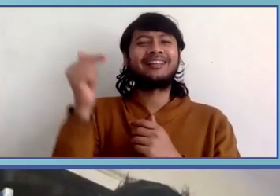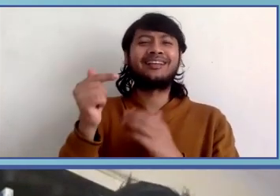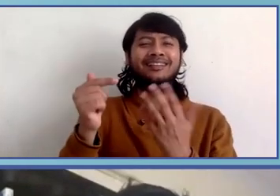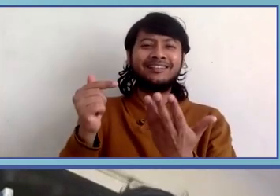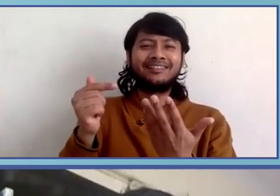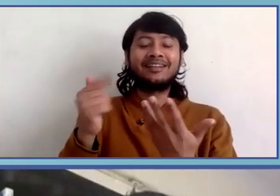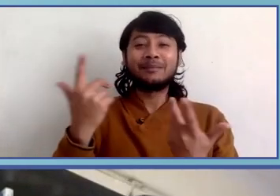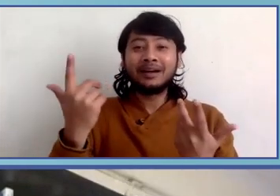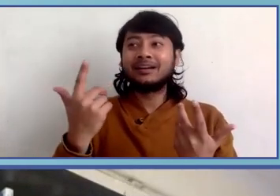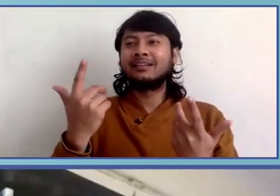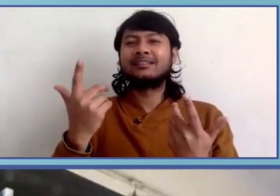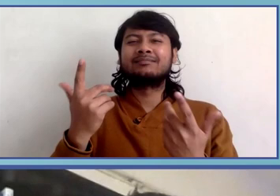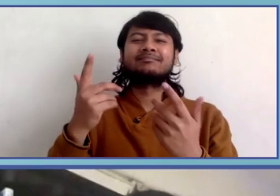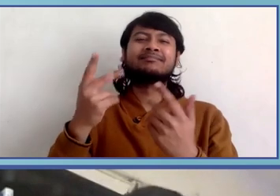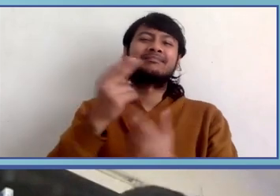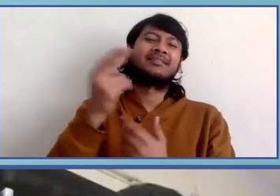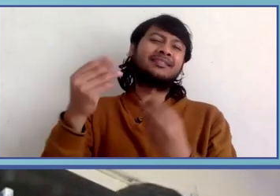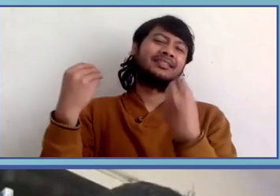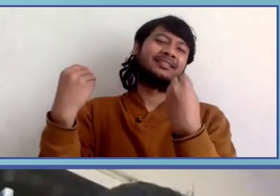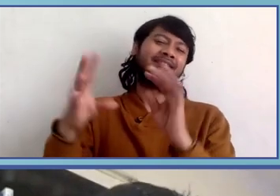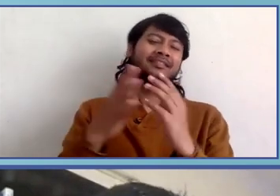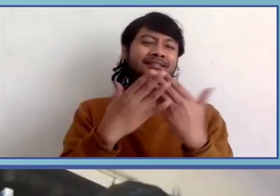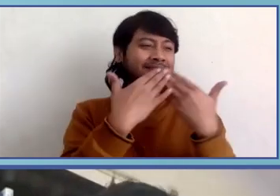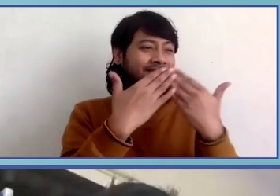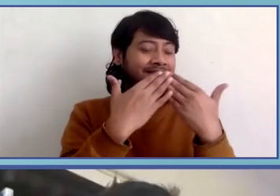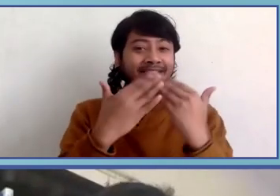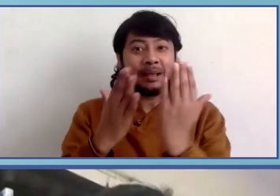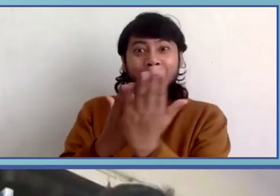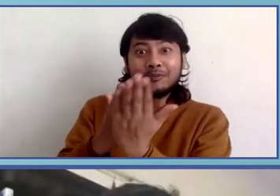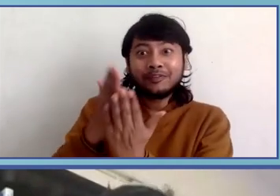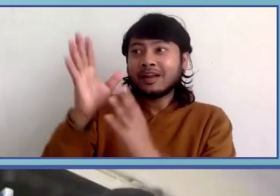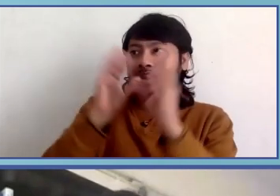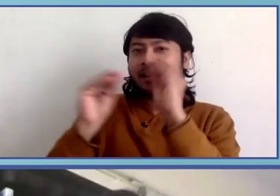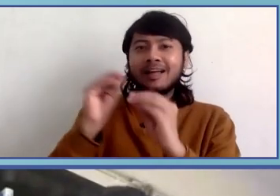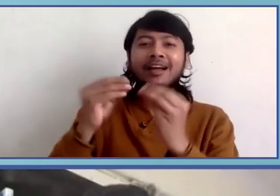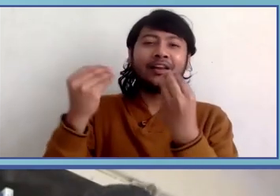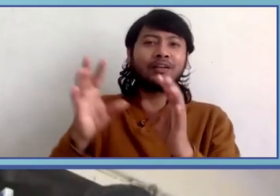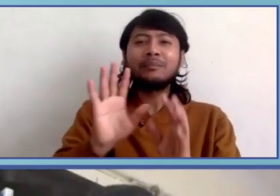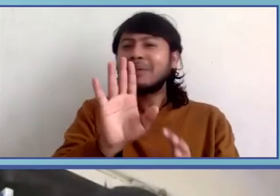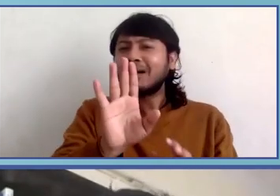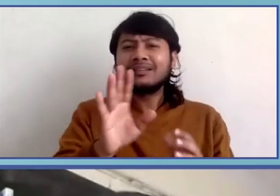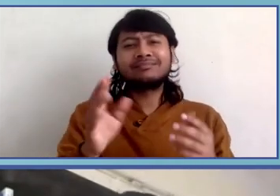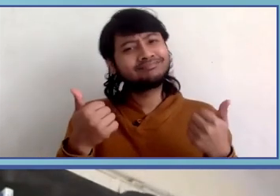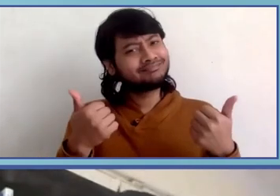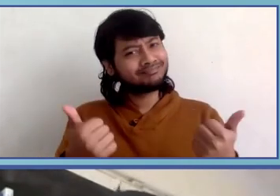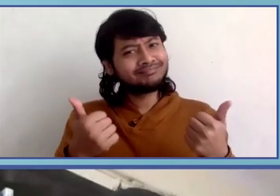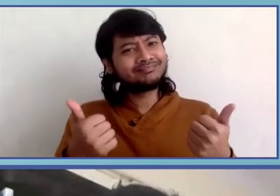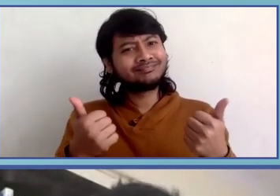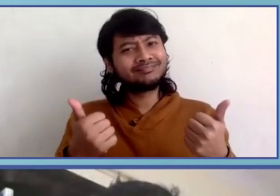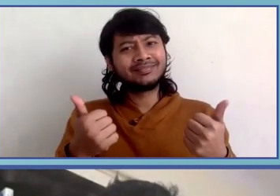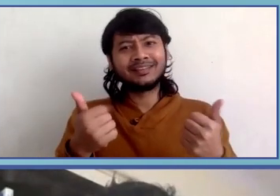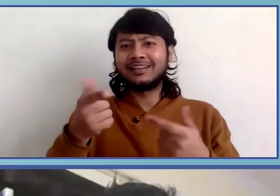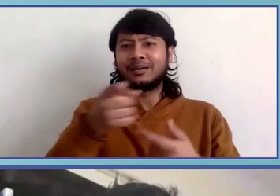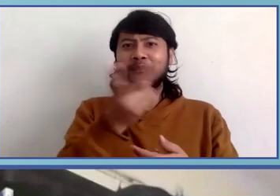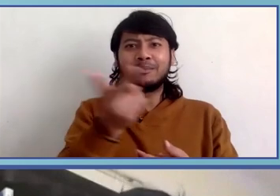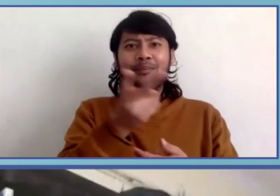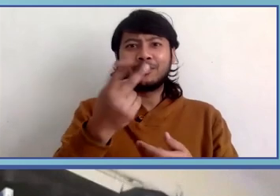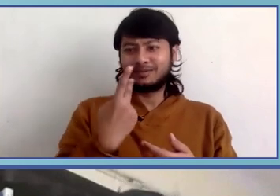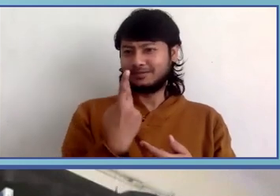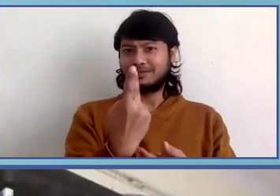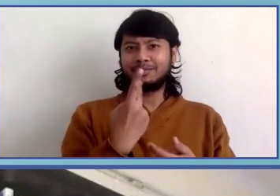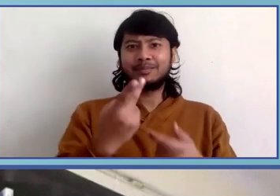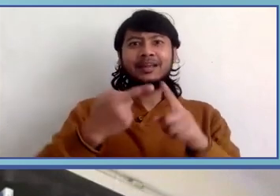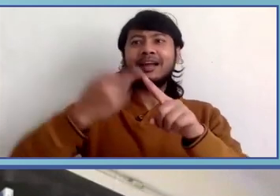and didn't learn art professionally though. But it's good, right? And in a way that we are not trained artists. You know, in that